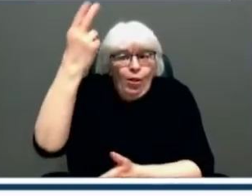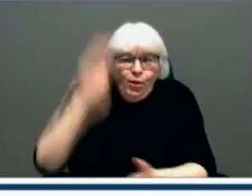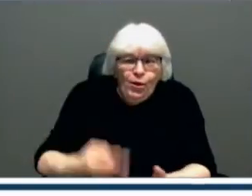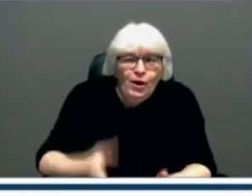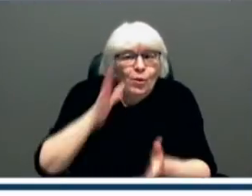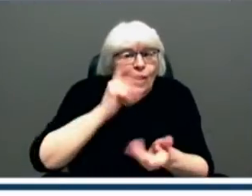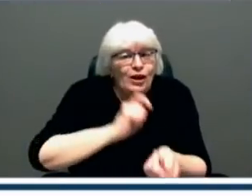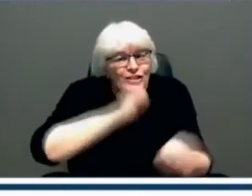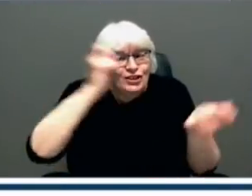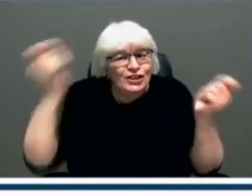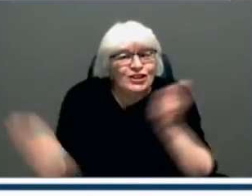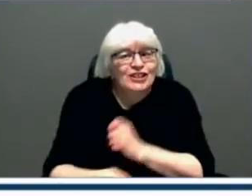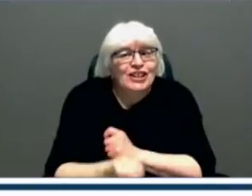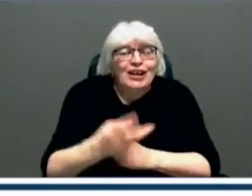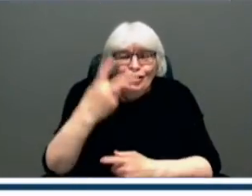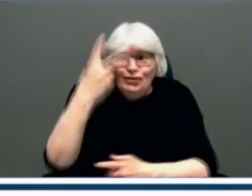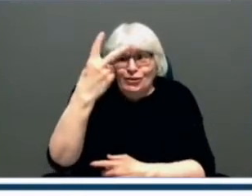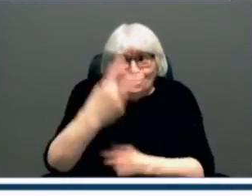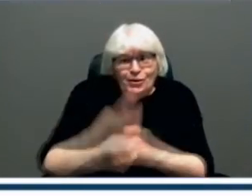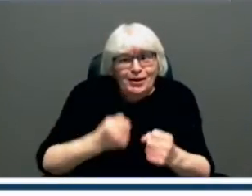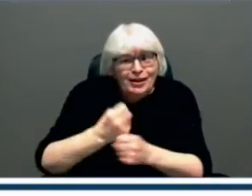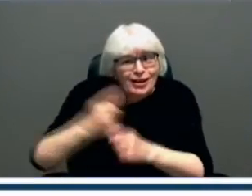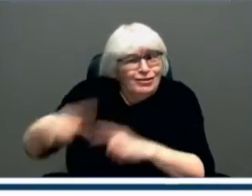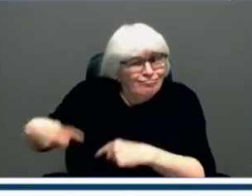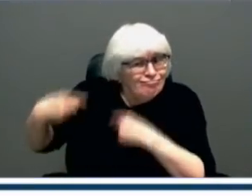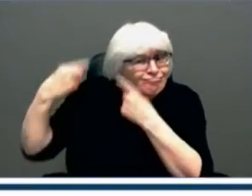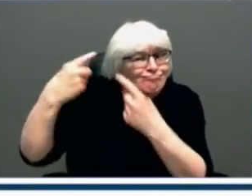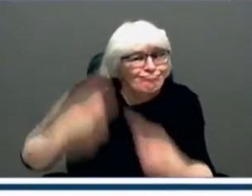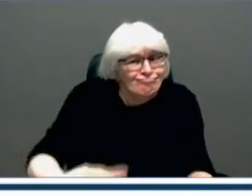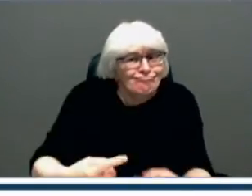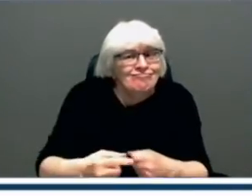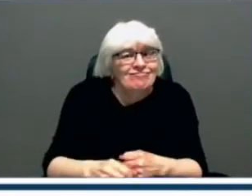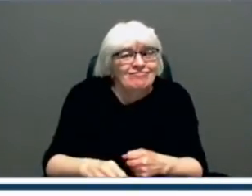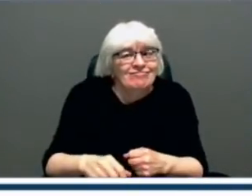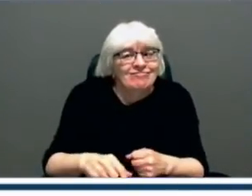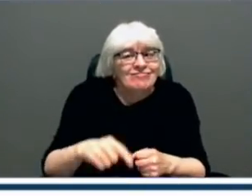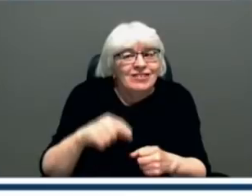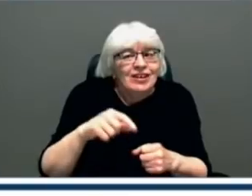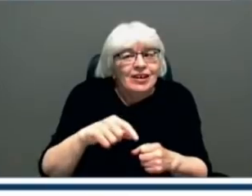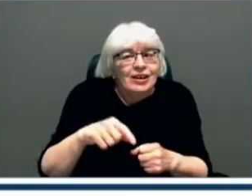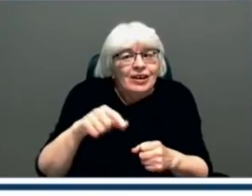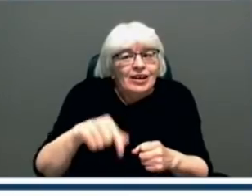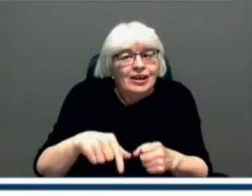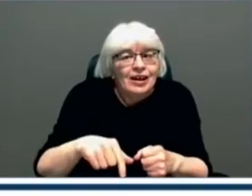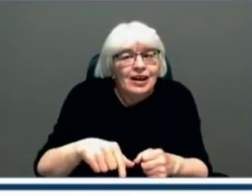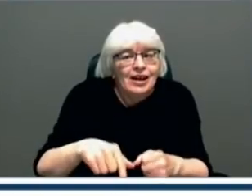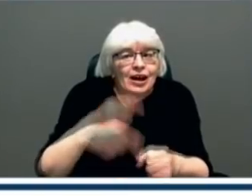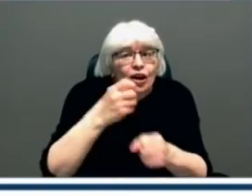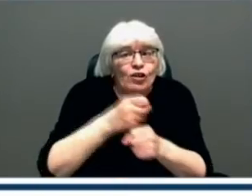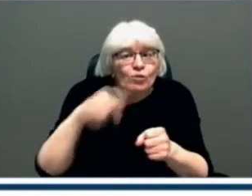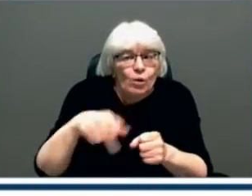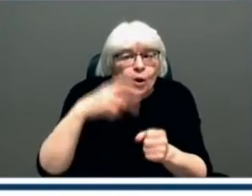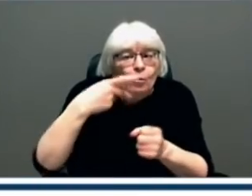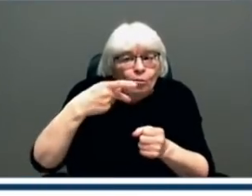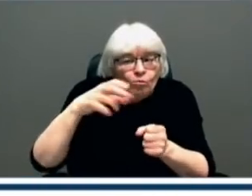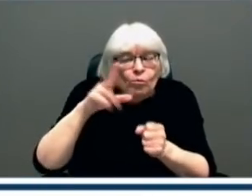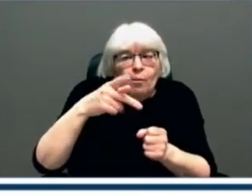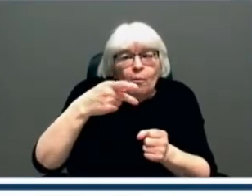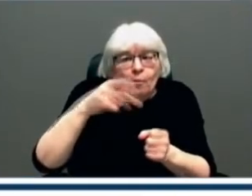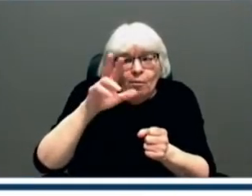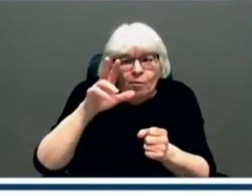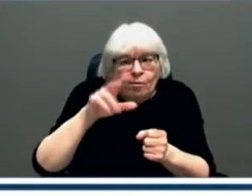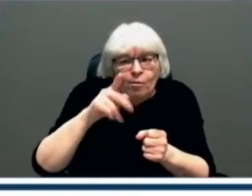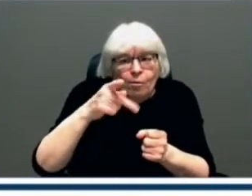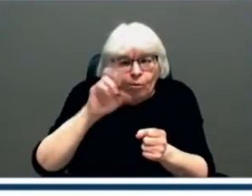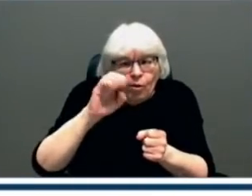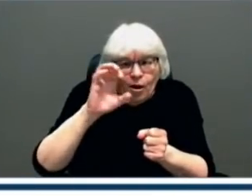start off, I've asked Shelley Deeks, who's Deputy Chief MOH, to walk all of us through some of the highlights of this week's